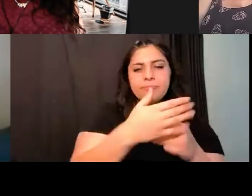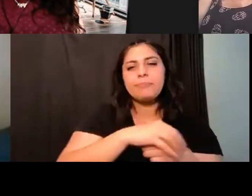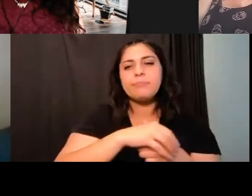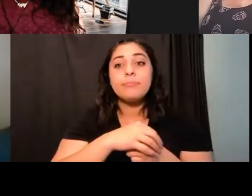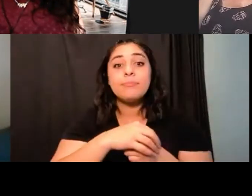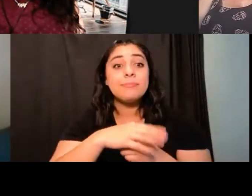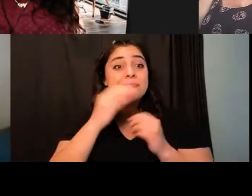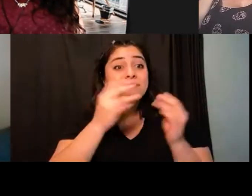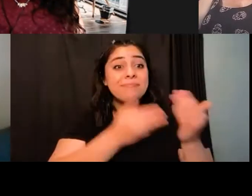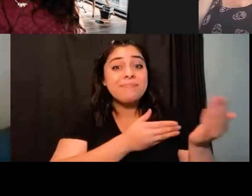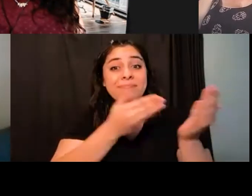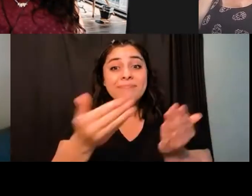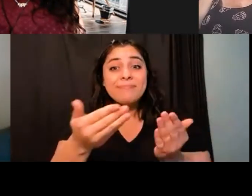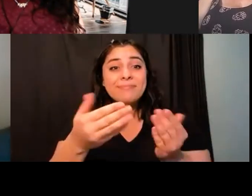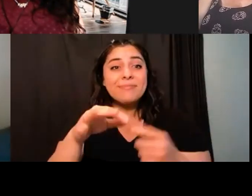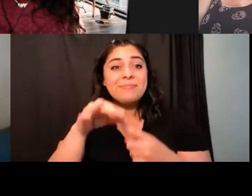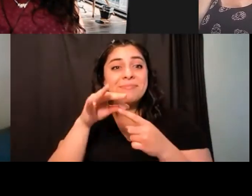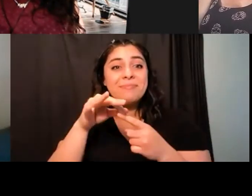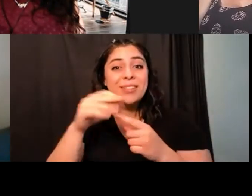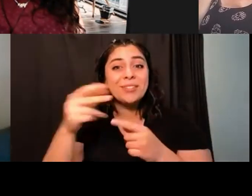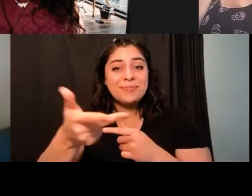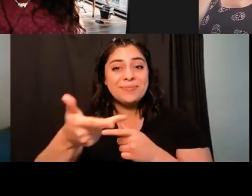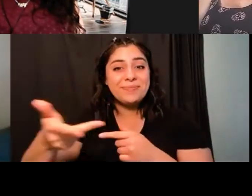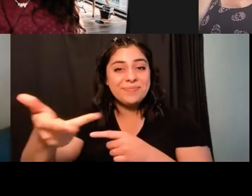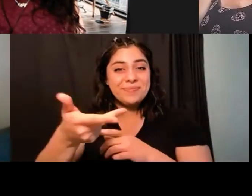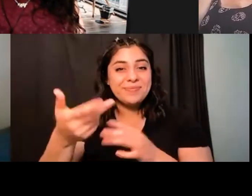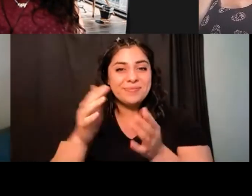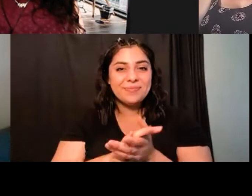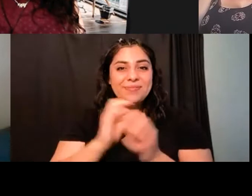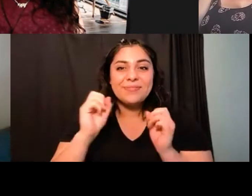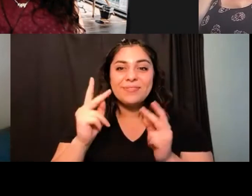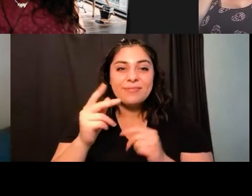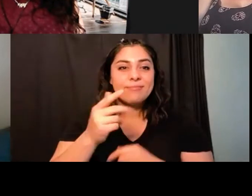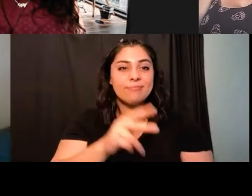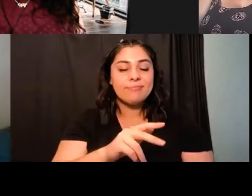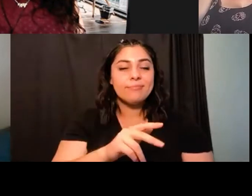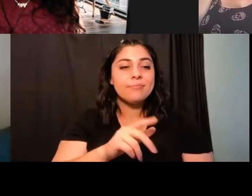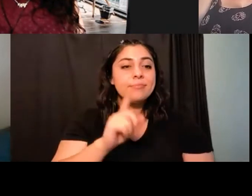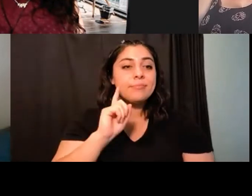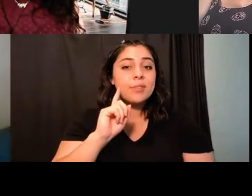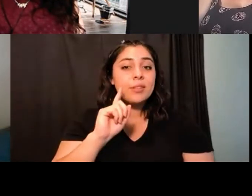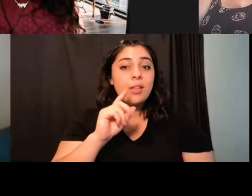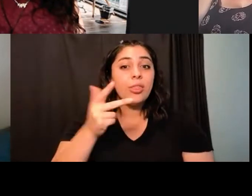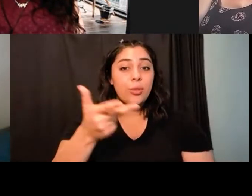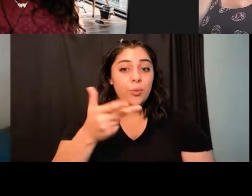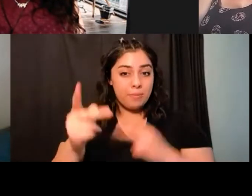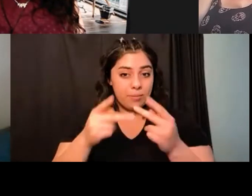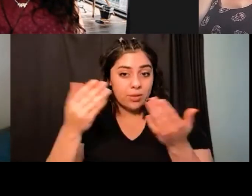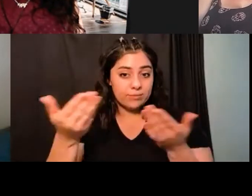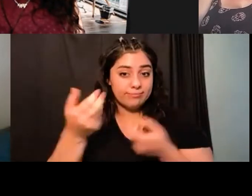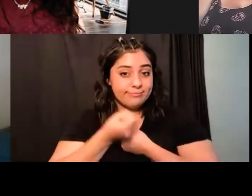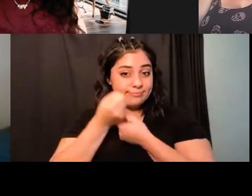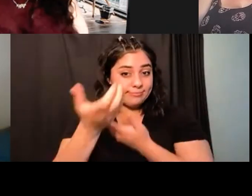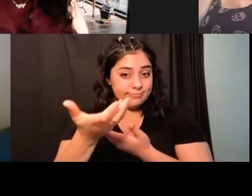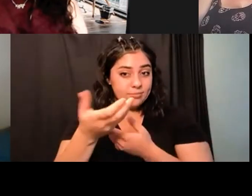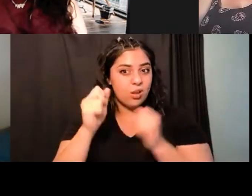you to our special guests today. I'm going to introduce them one at a time. The three poets who are with us today